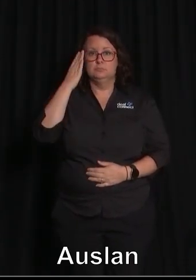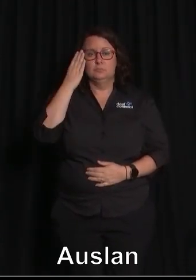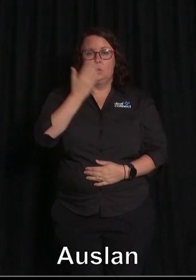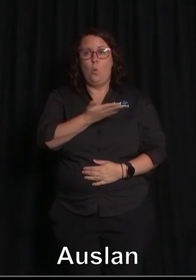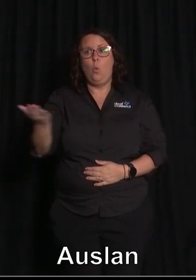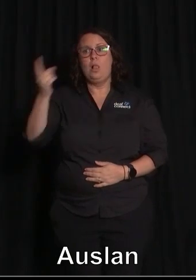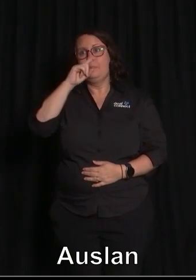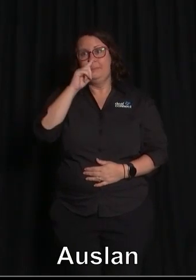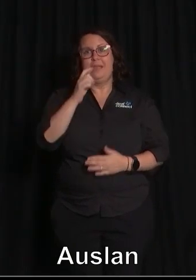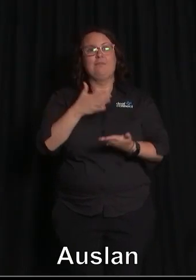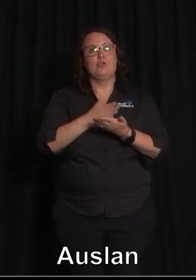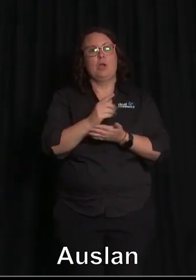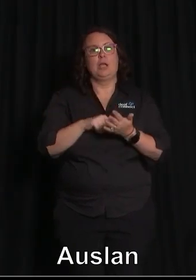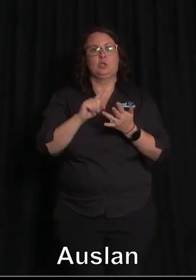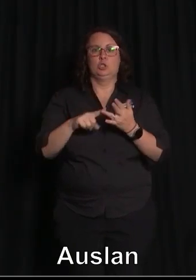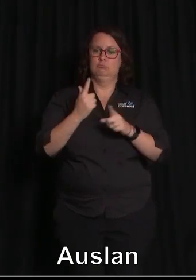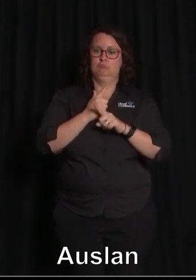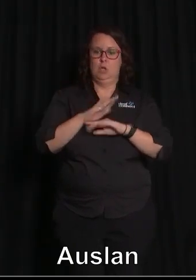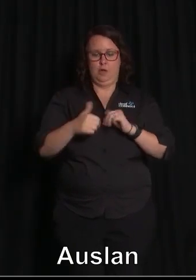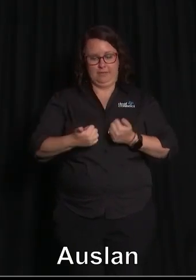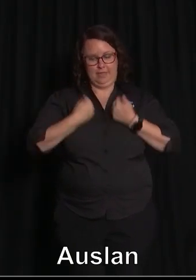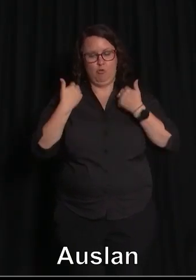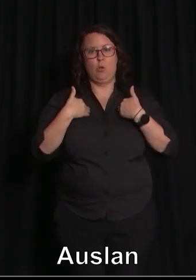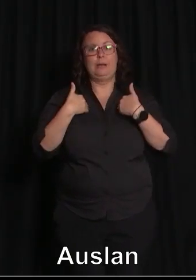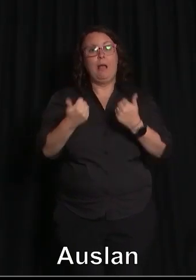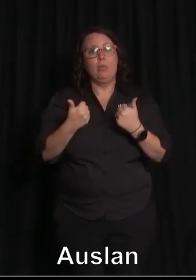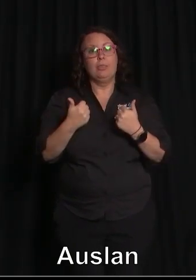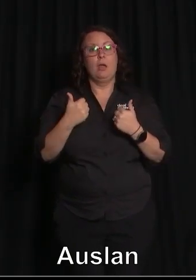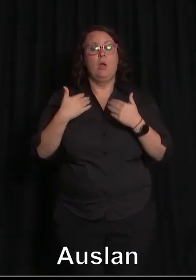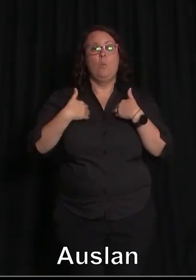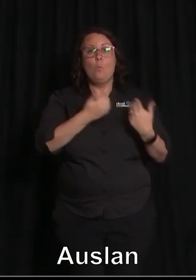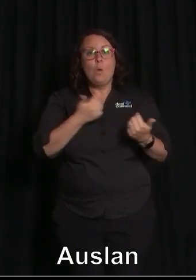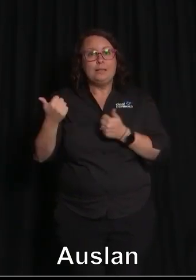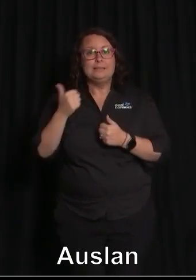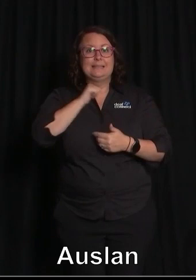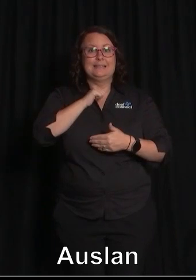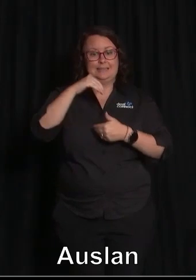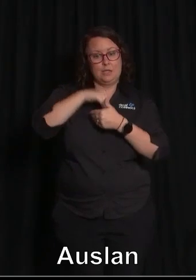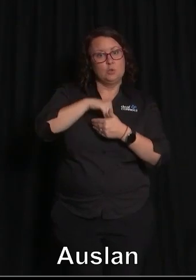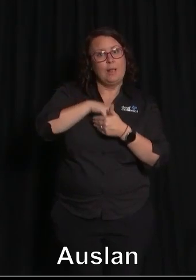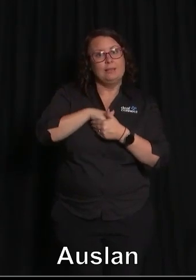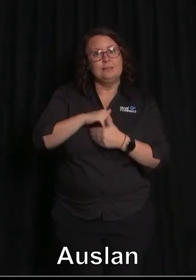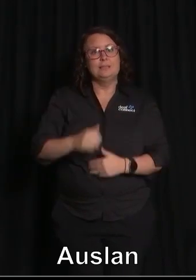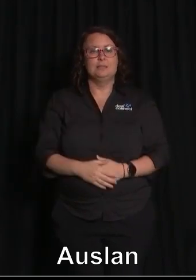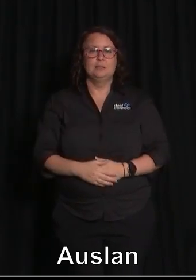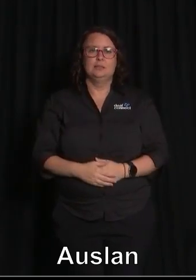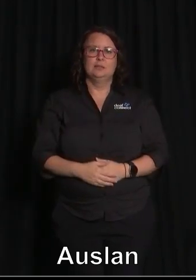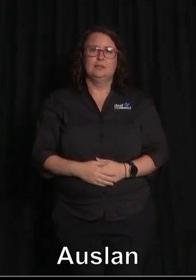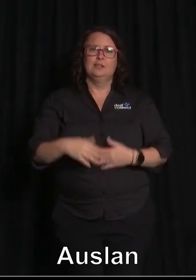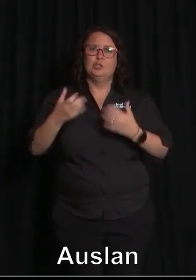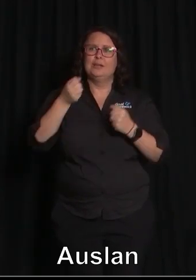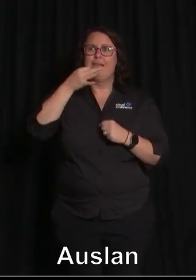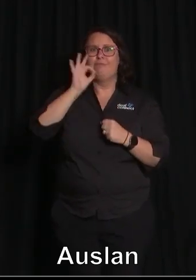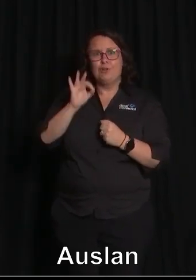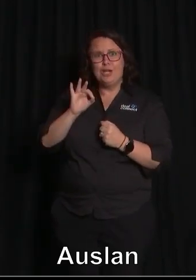all matters related to their own health and wellness, and especially sexuality. They have a right to access a free, confidential,